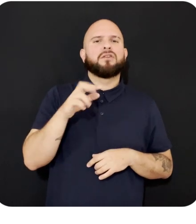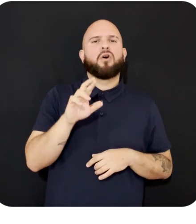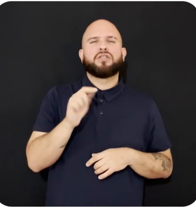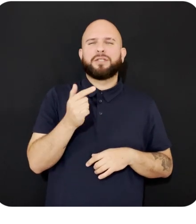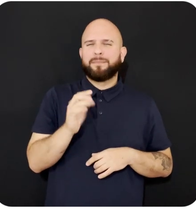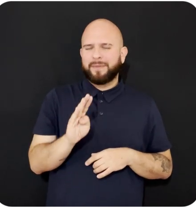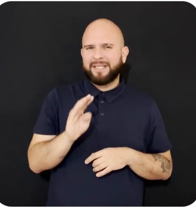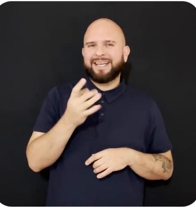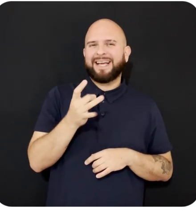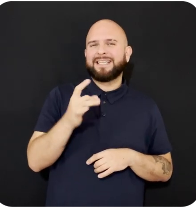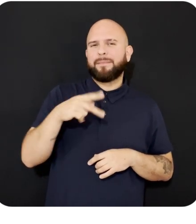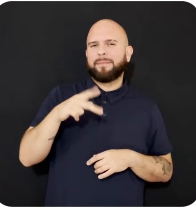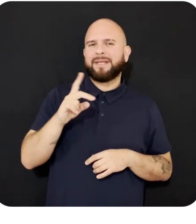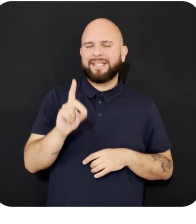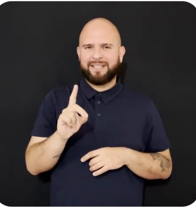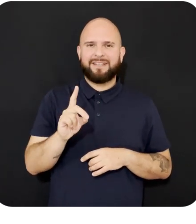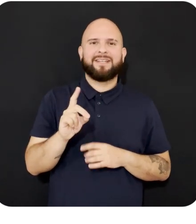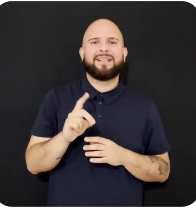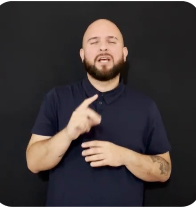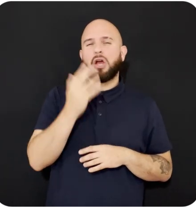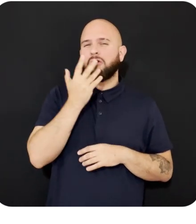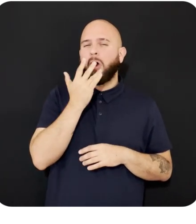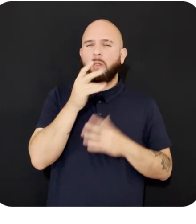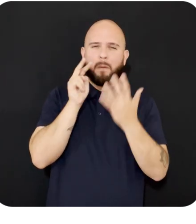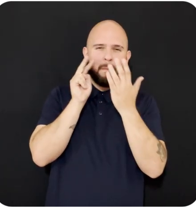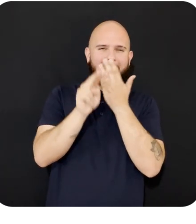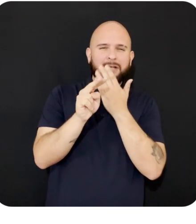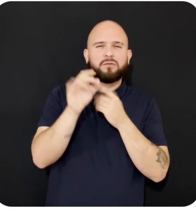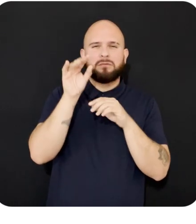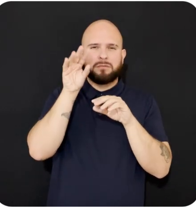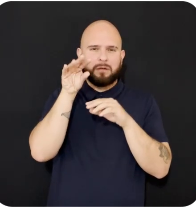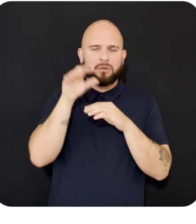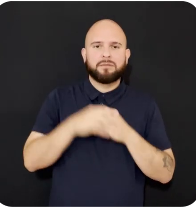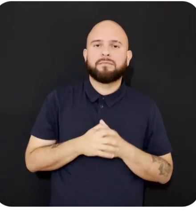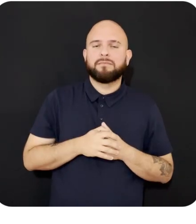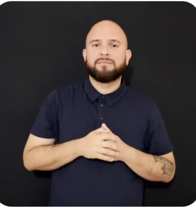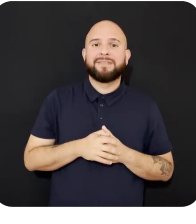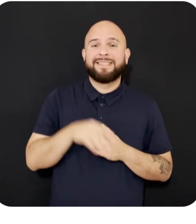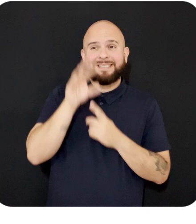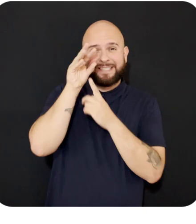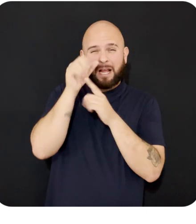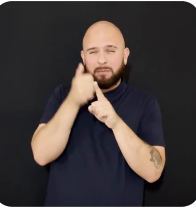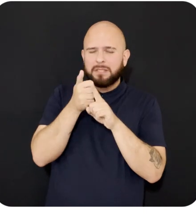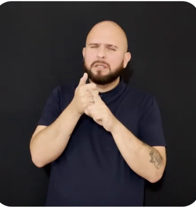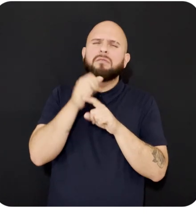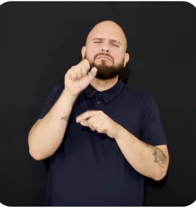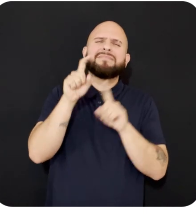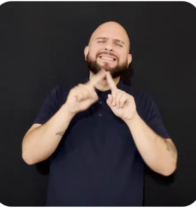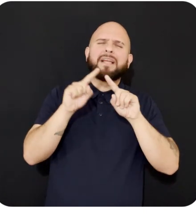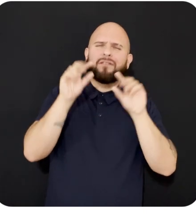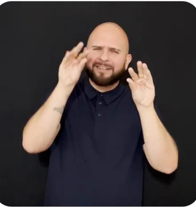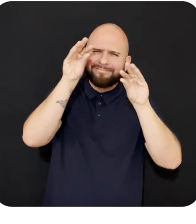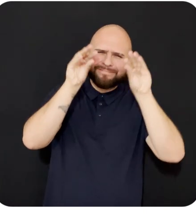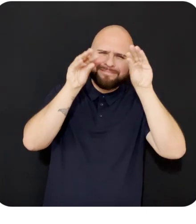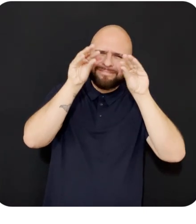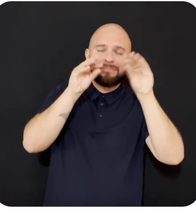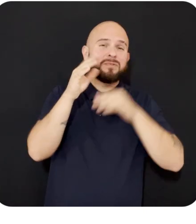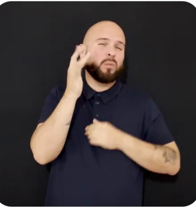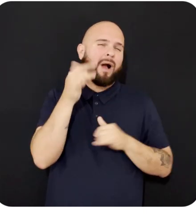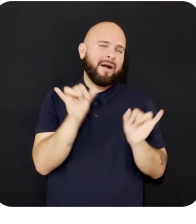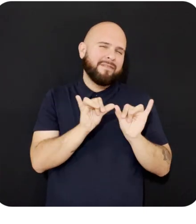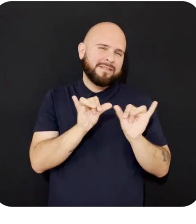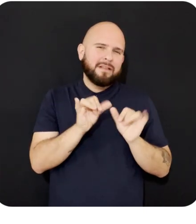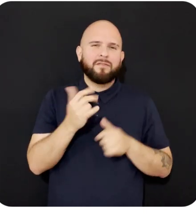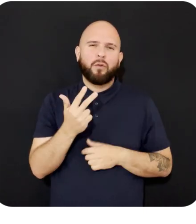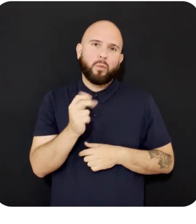RGB 18 ppd color pass-through cameras. These cameras are in a slightly different arrangement due to the size